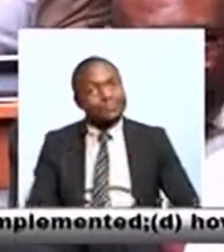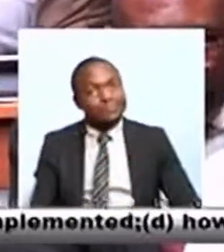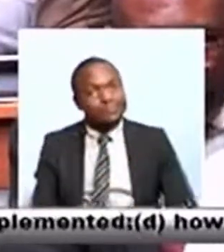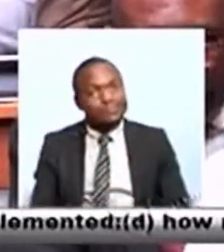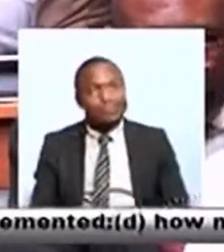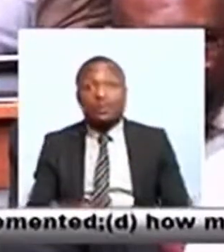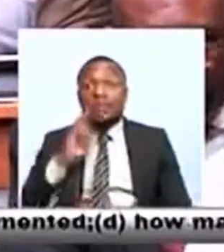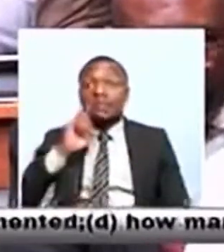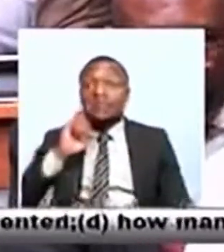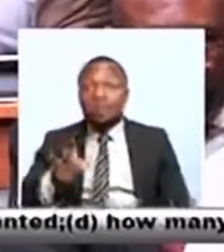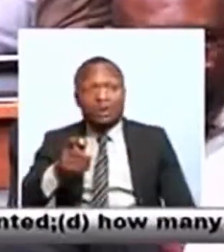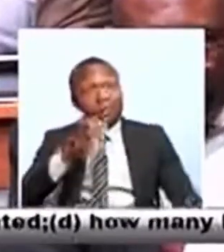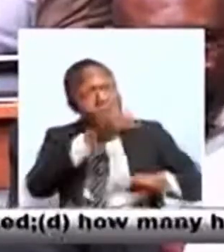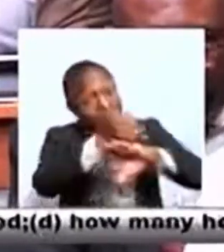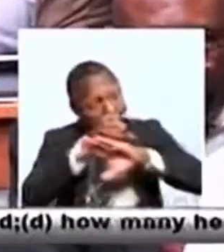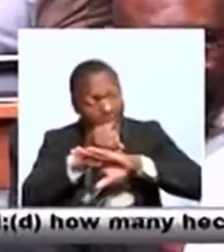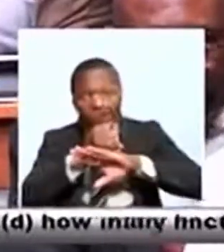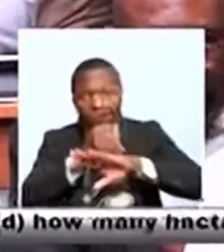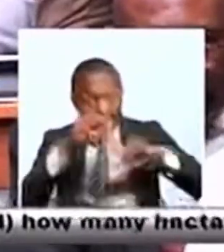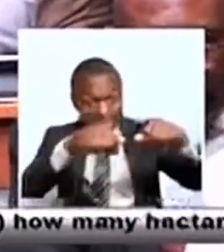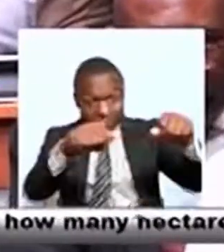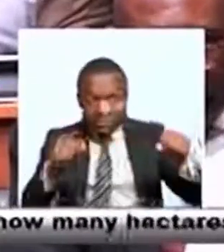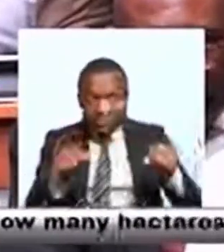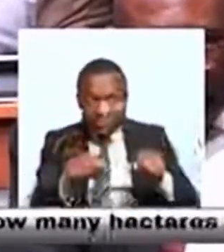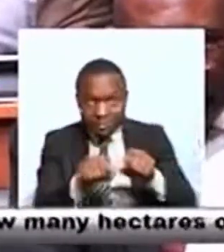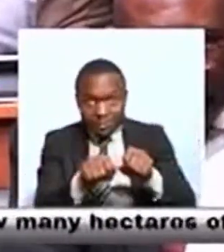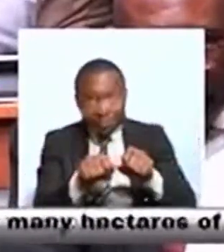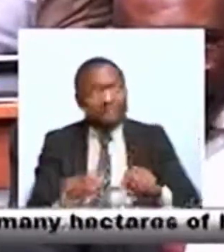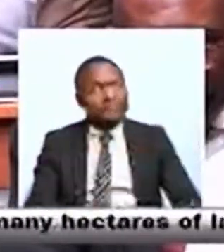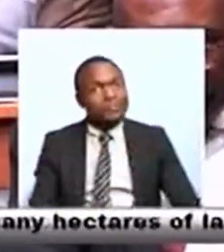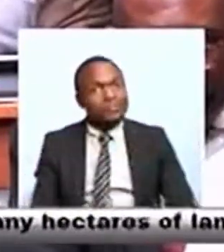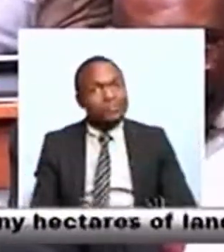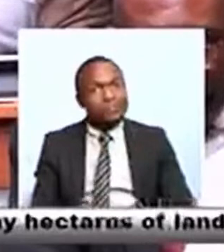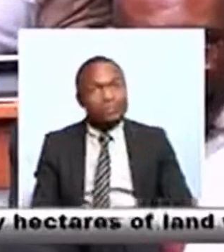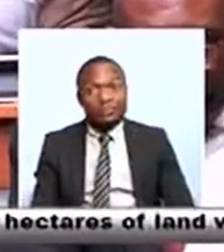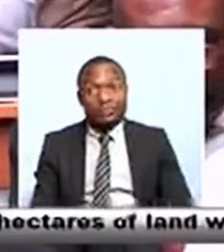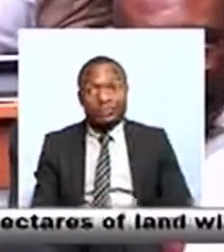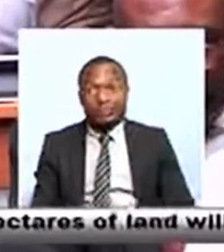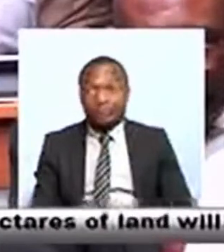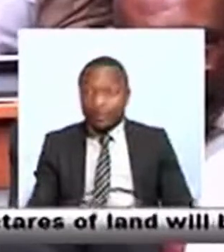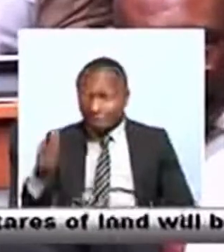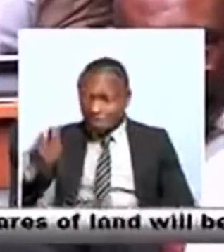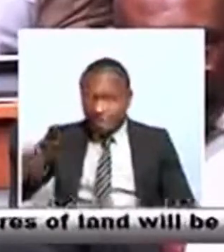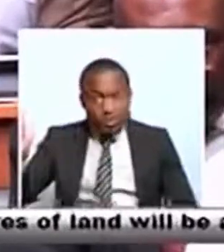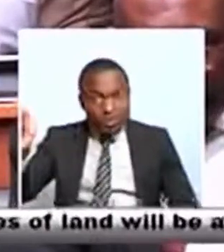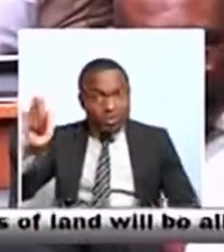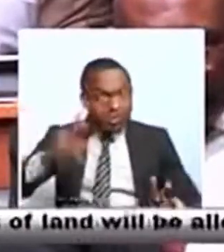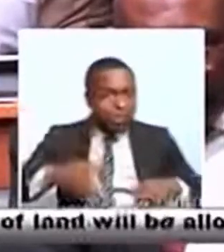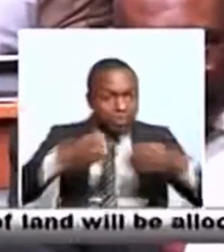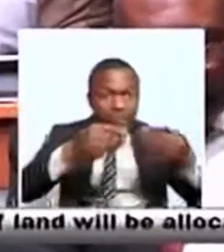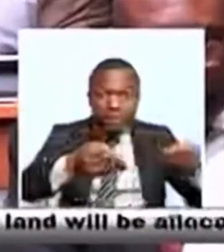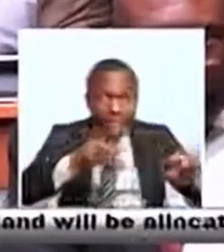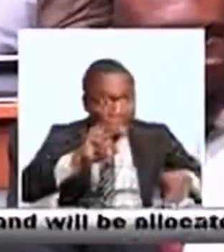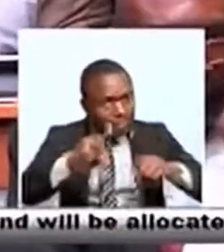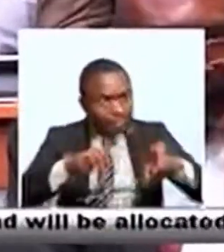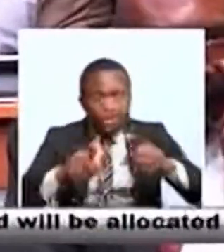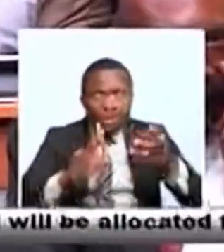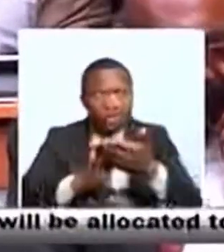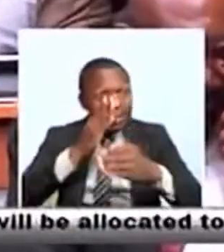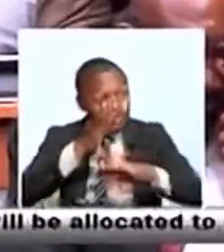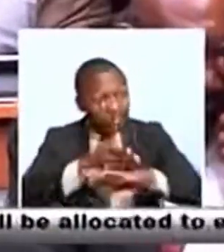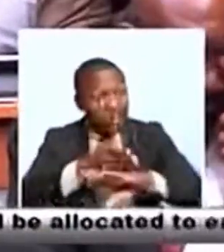should be invited to the area, because it comes to me to allocate to people after he's